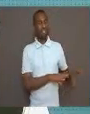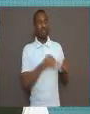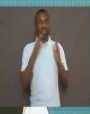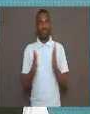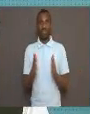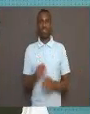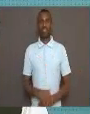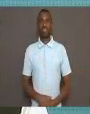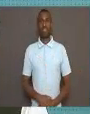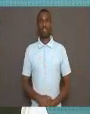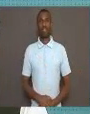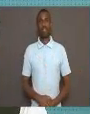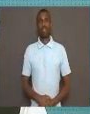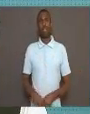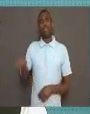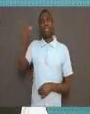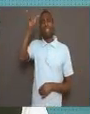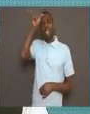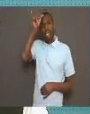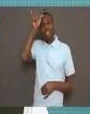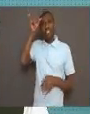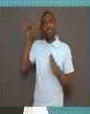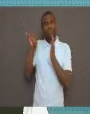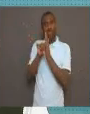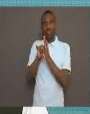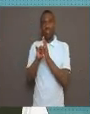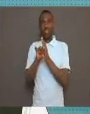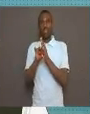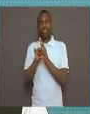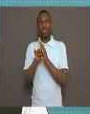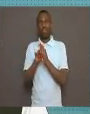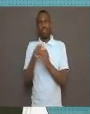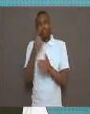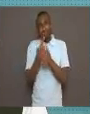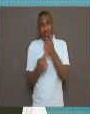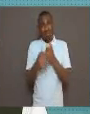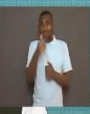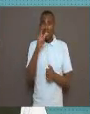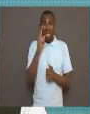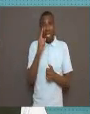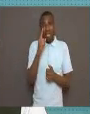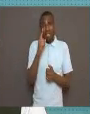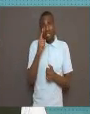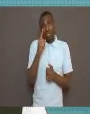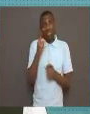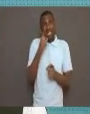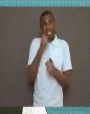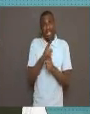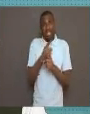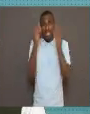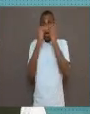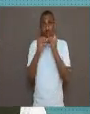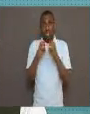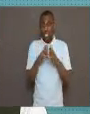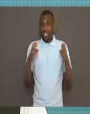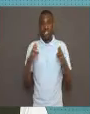Students, Young's modulus is not only helpful just for calculating